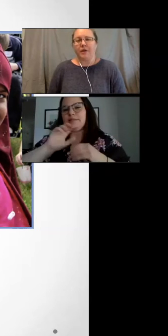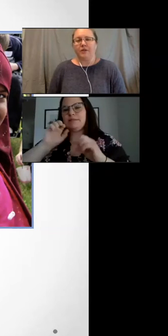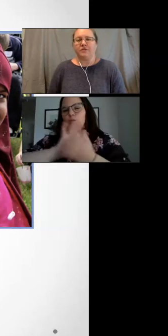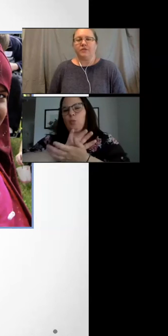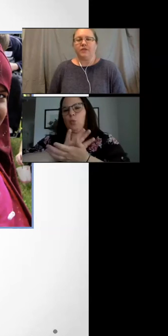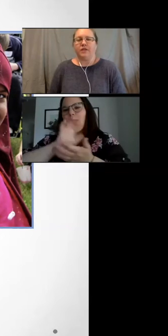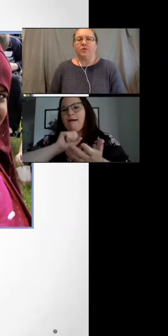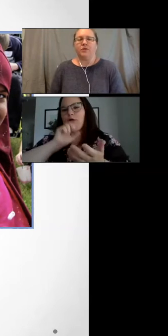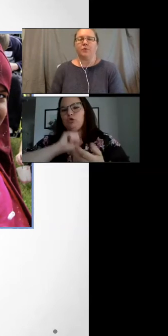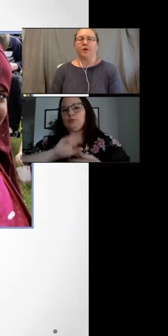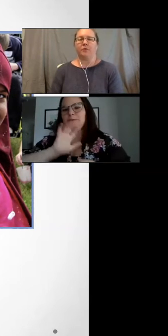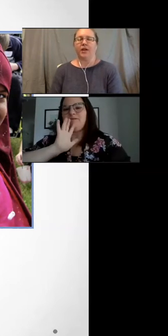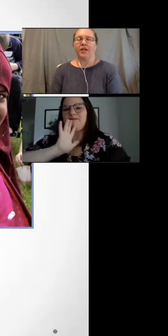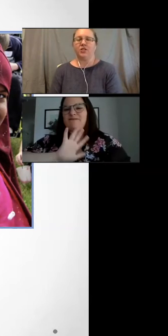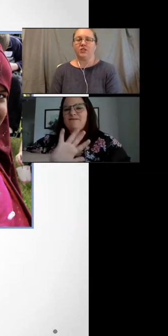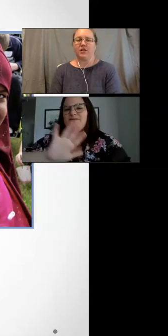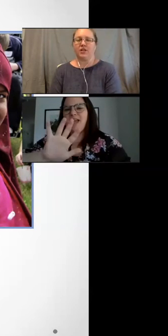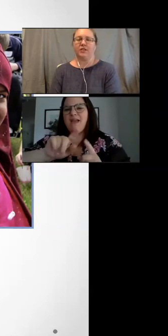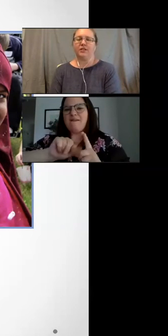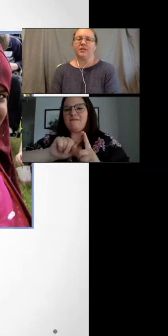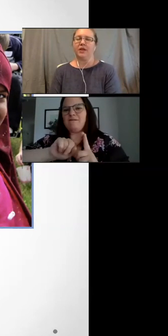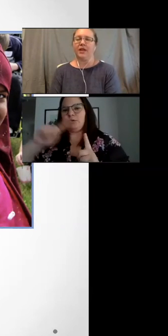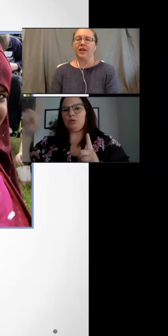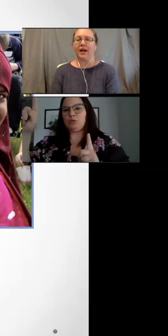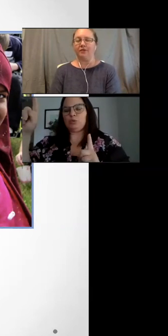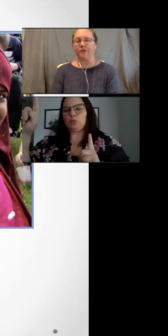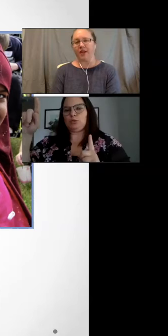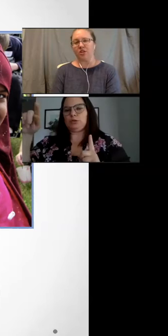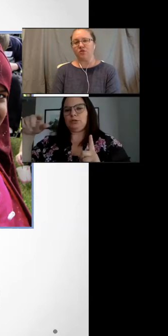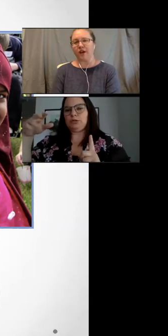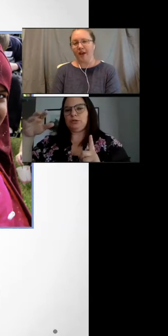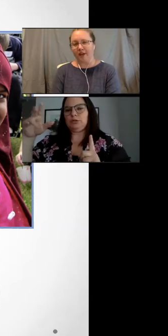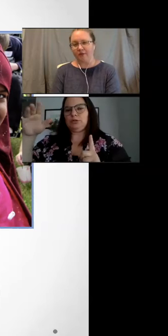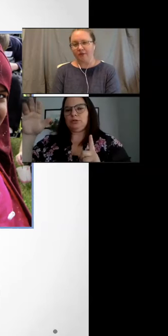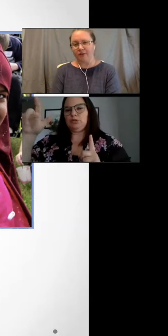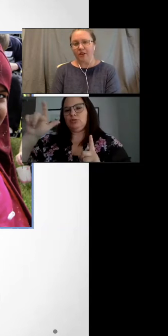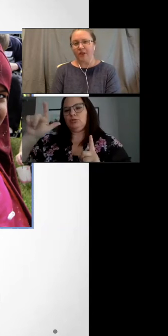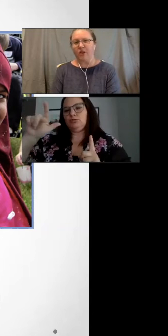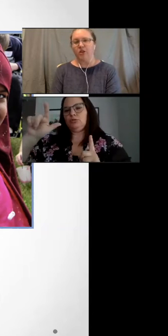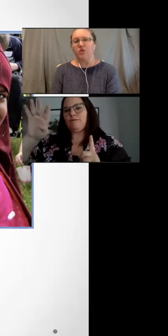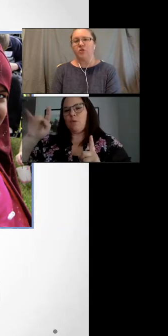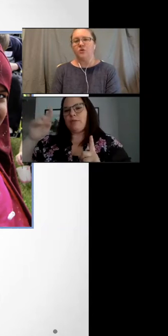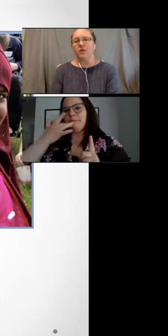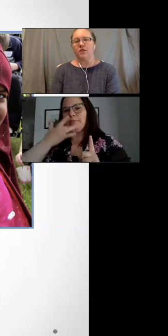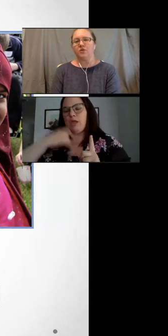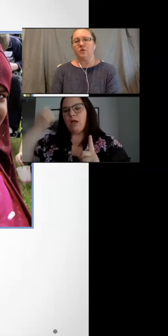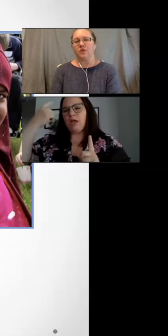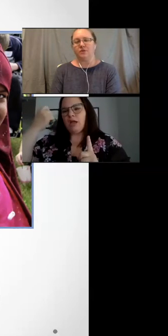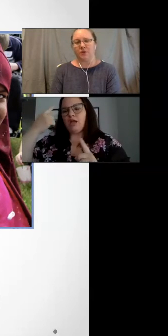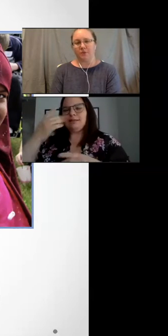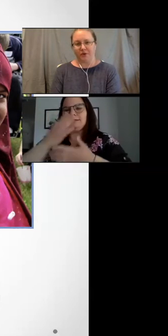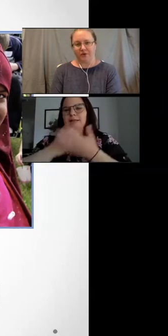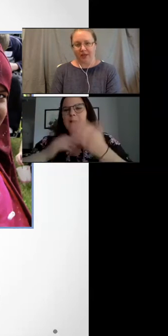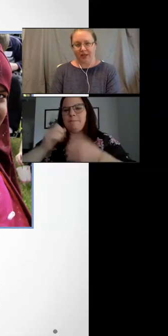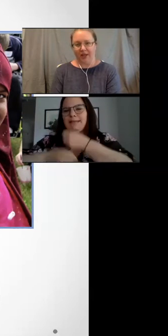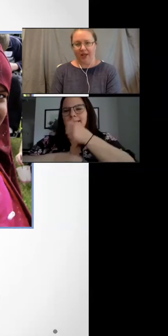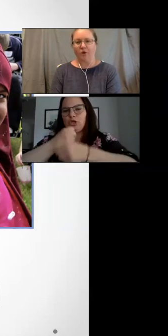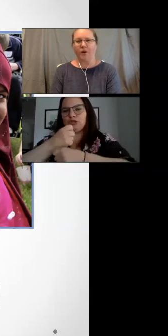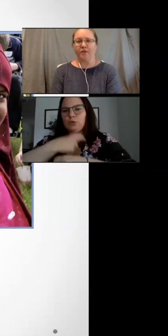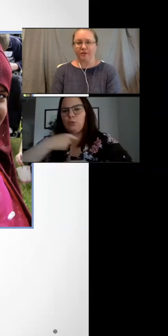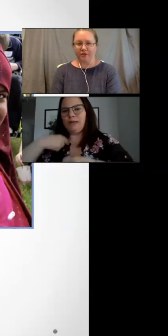Getting parents involved in the immersive program. What age does that child need to be? From age 5 to their 24th